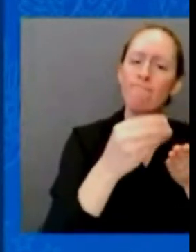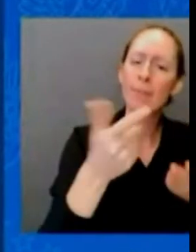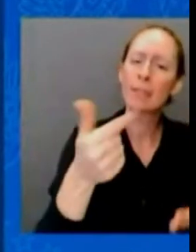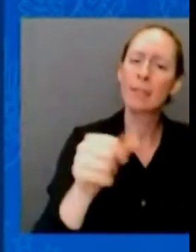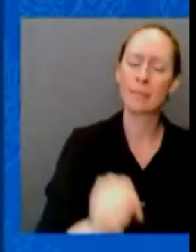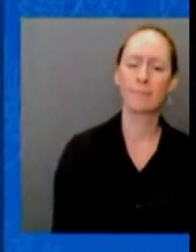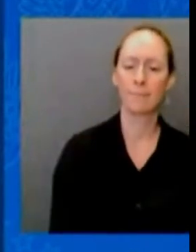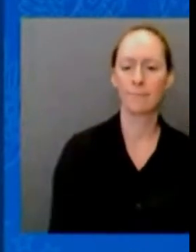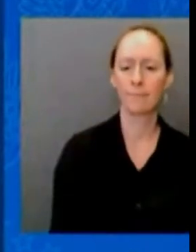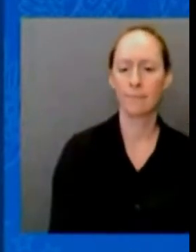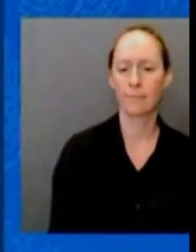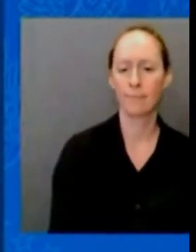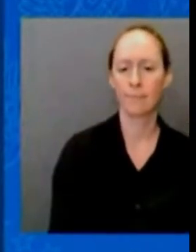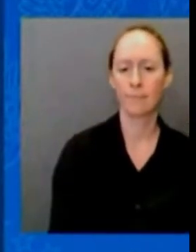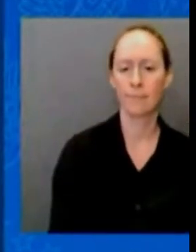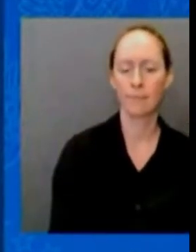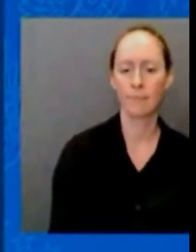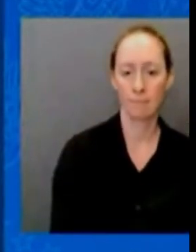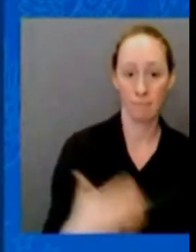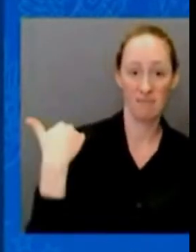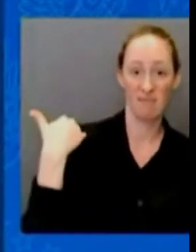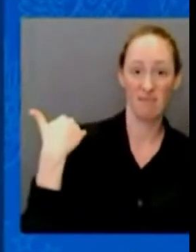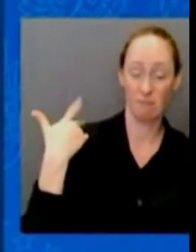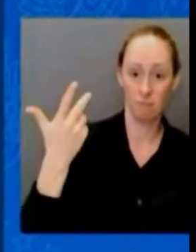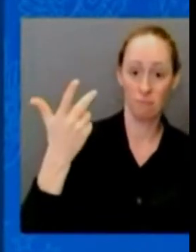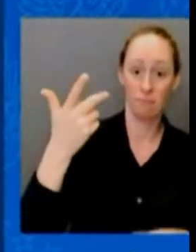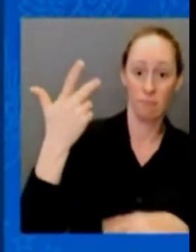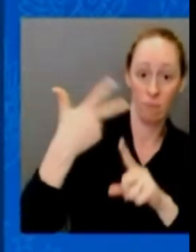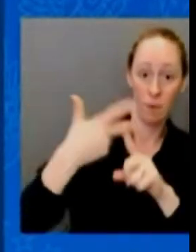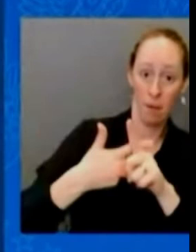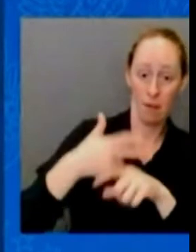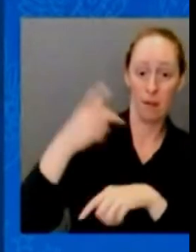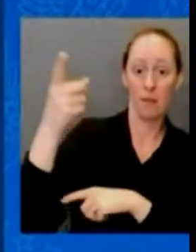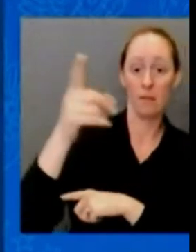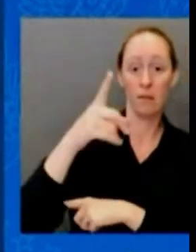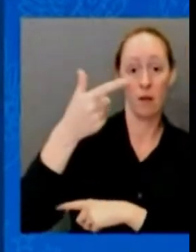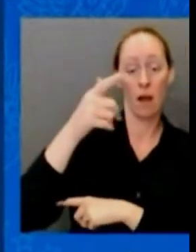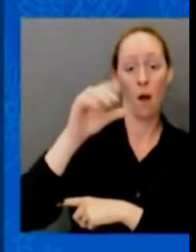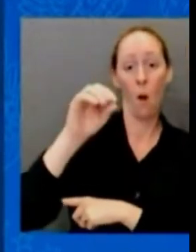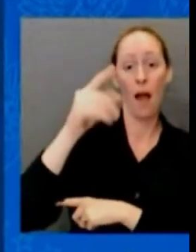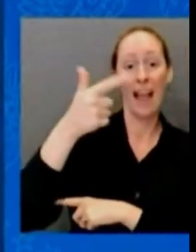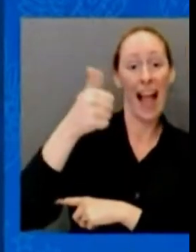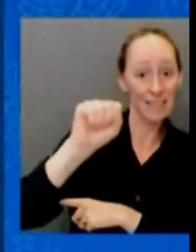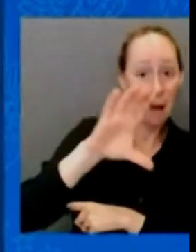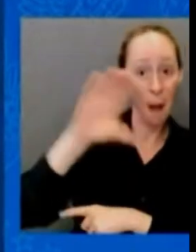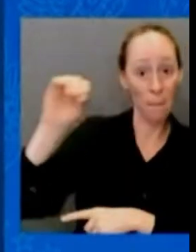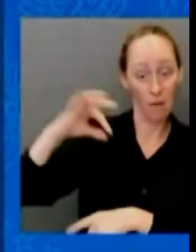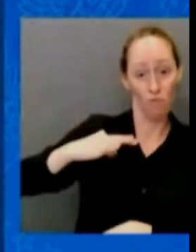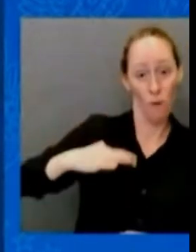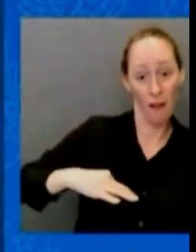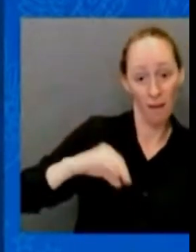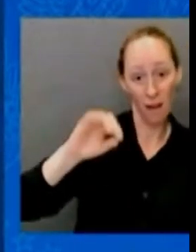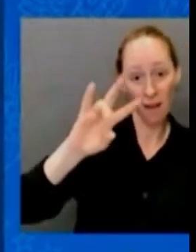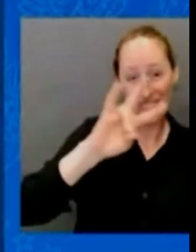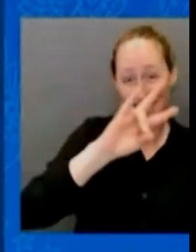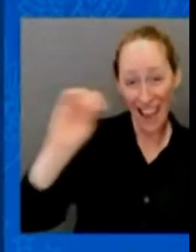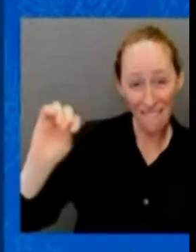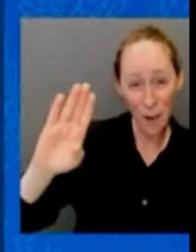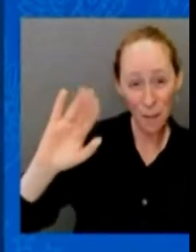$70 billion in profit in 90 days. Shell announced just this morning that it made